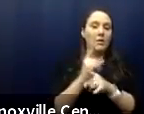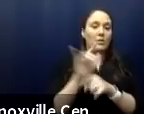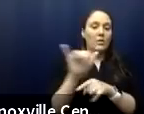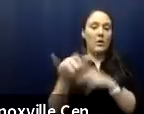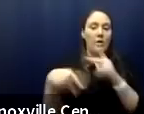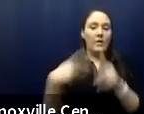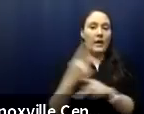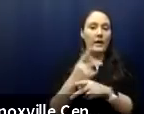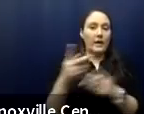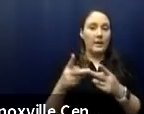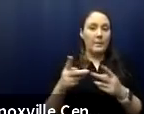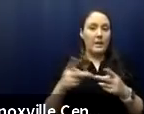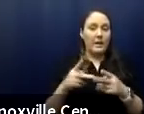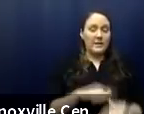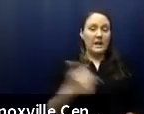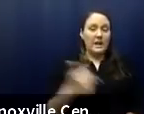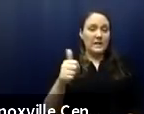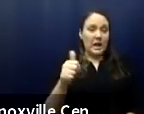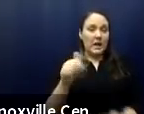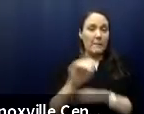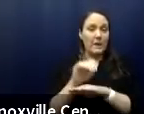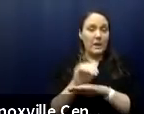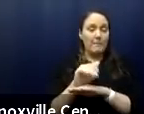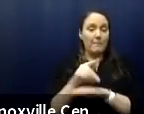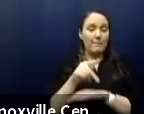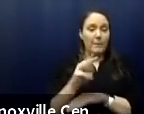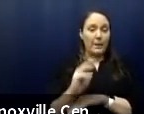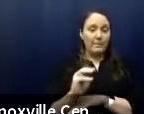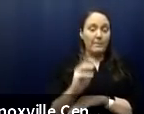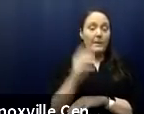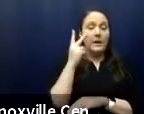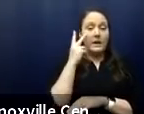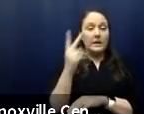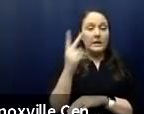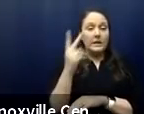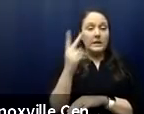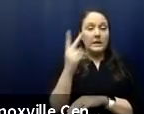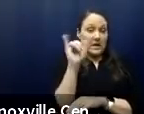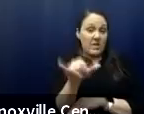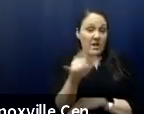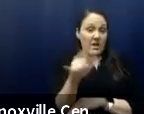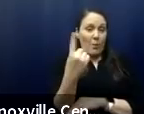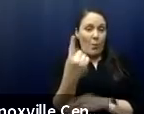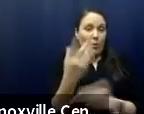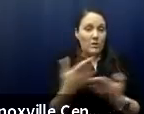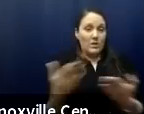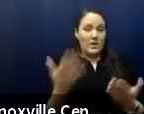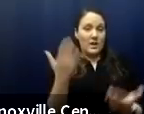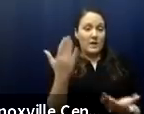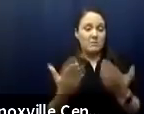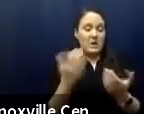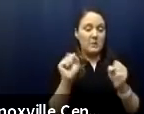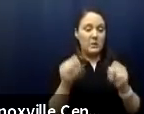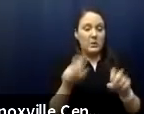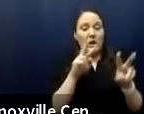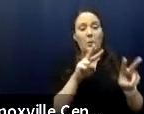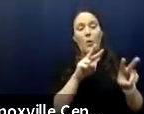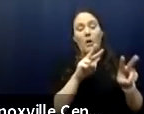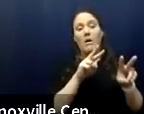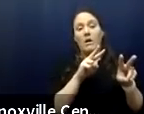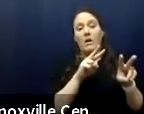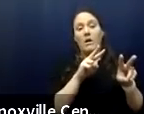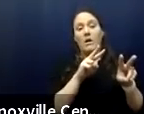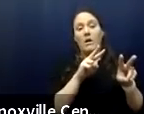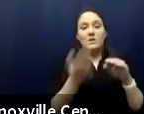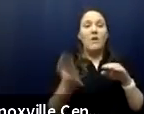10 p.m. and to see if that one thing may be something that we can watch as one layer on top of our foundation